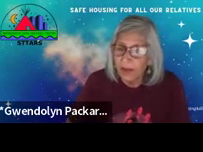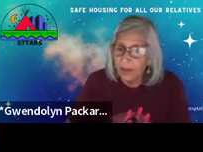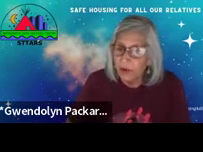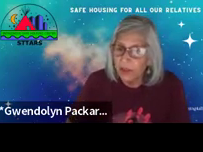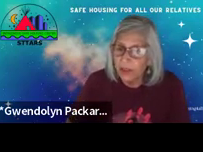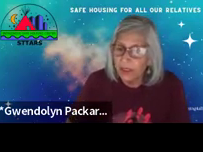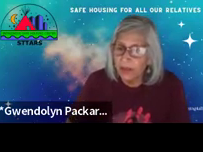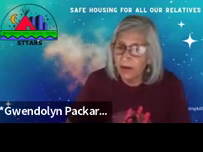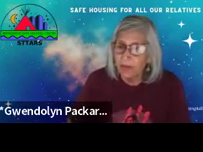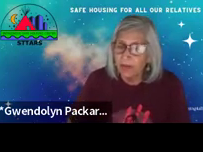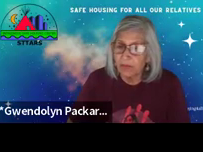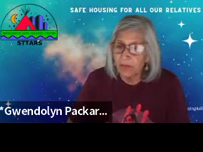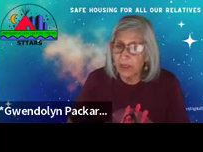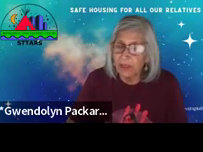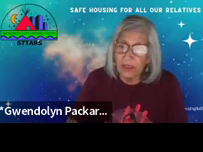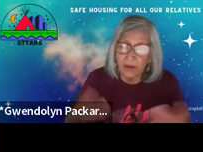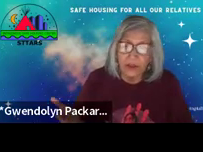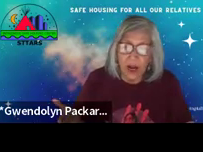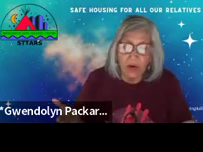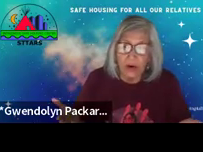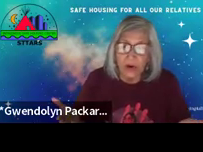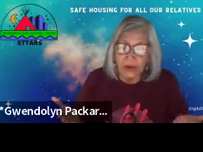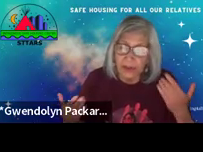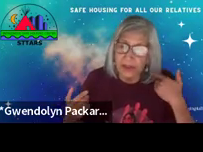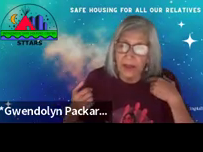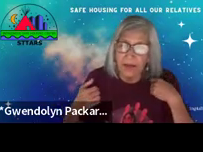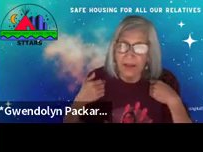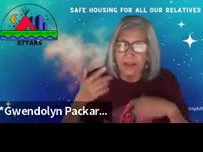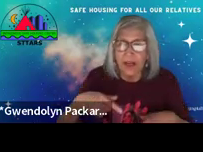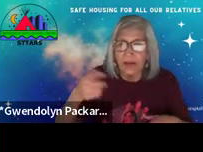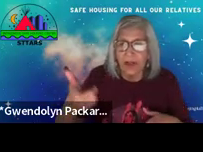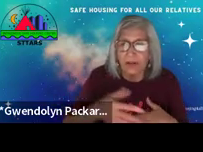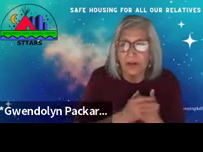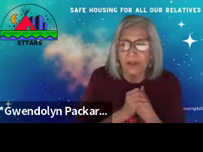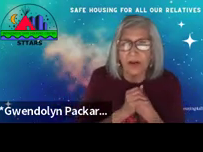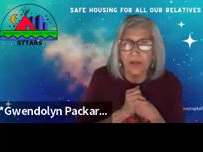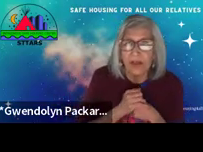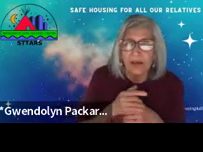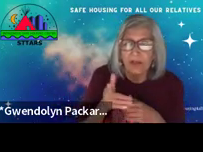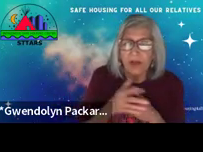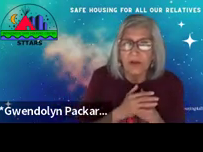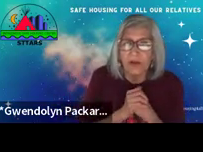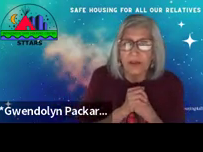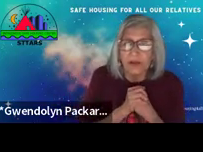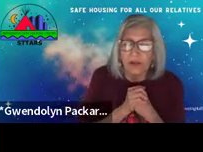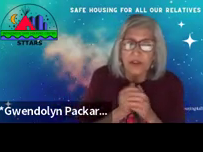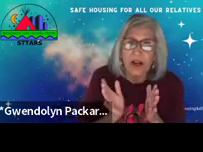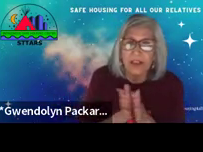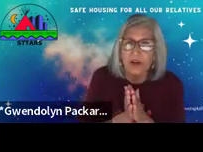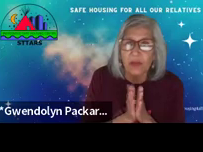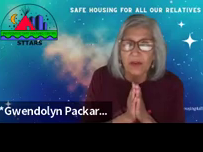like purchasing see-through shower curtains. This is kind of like those medical